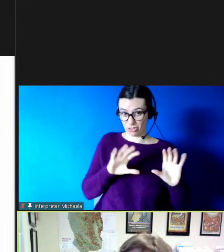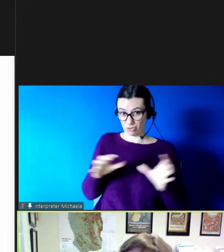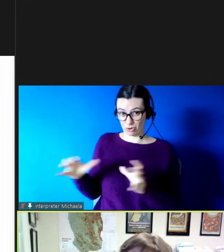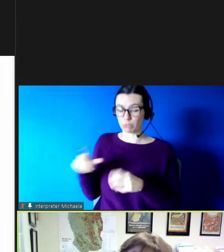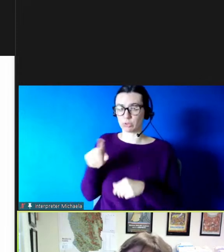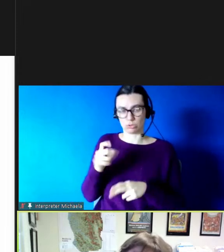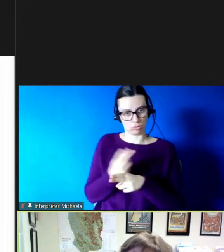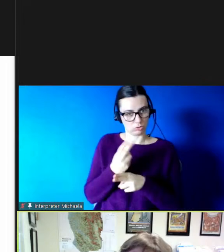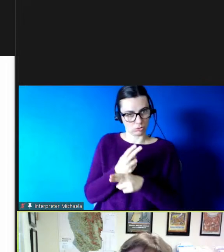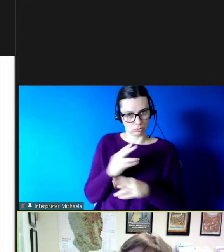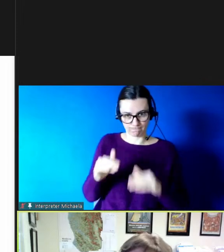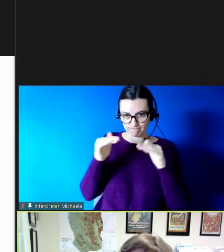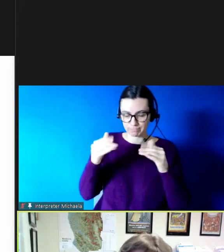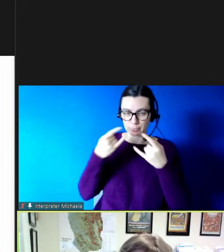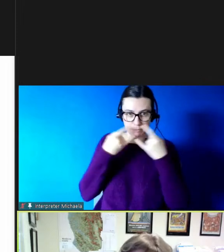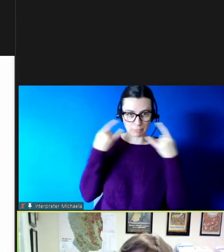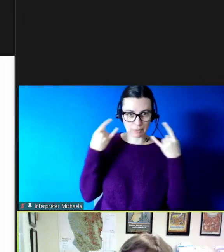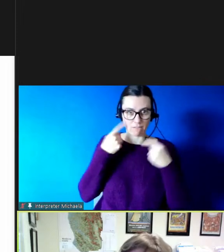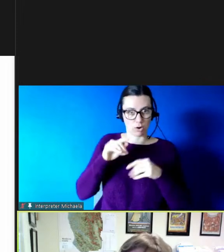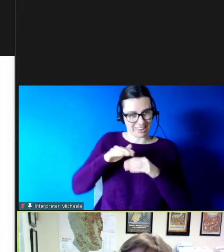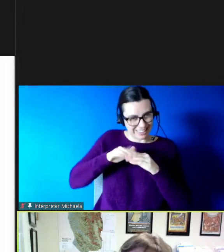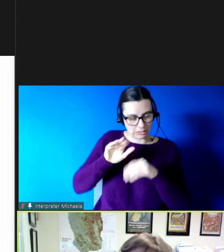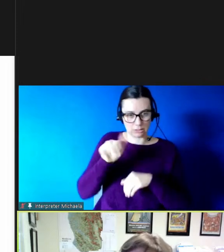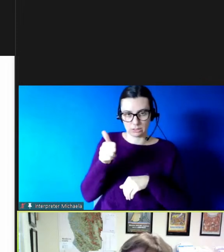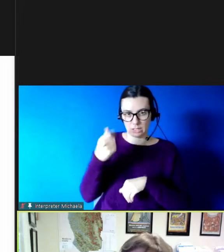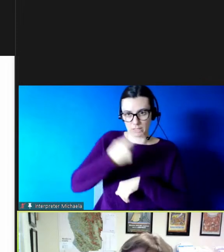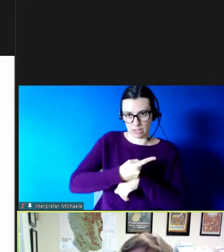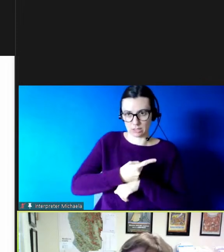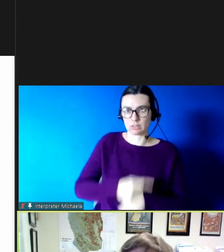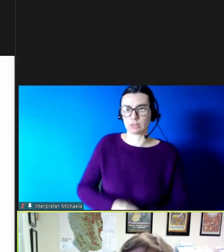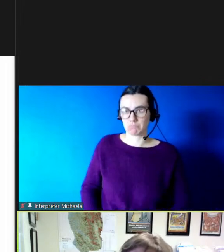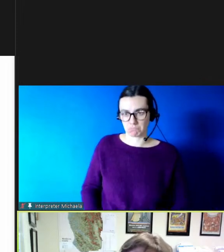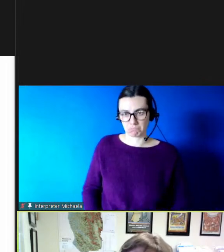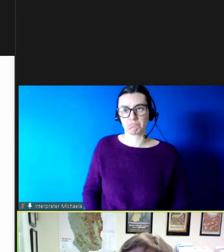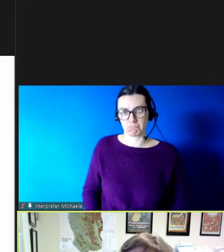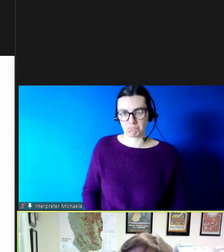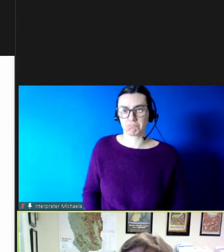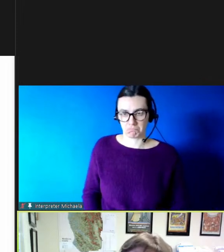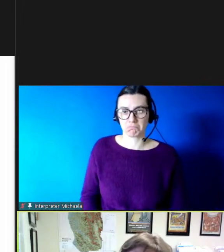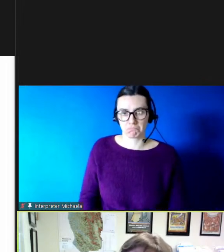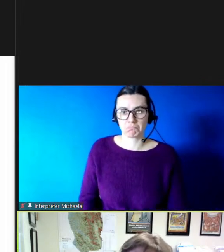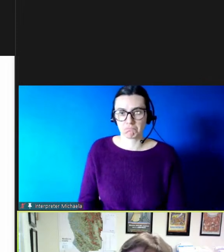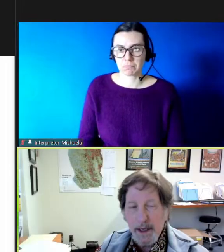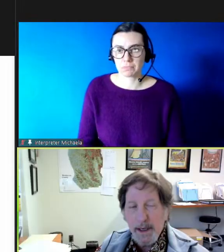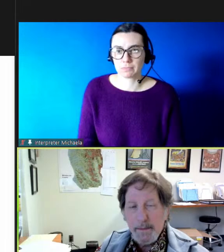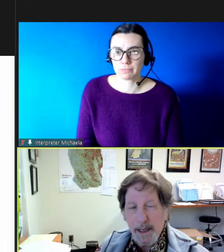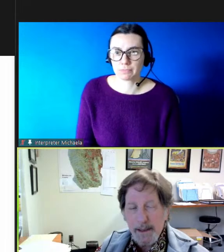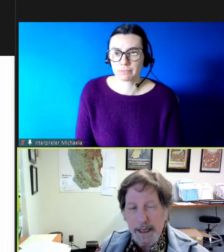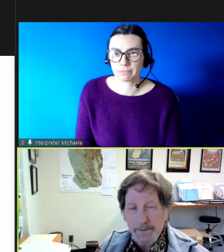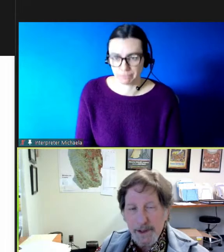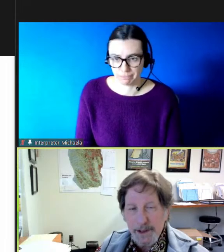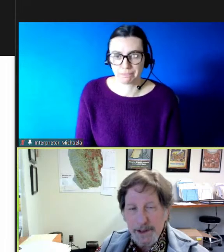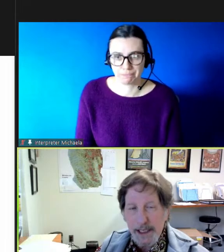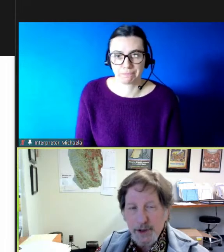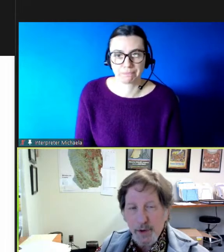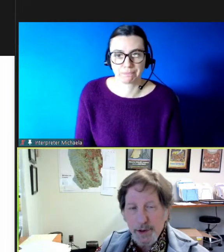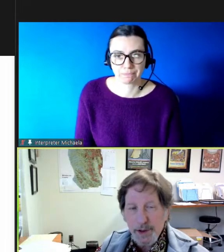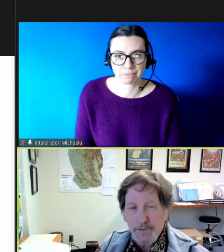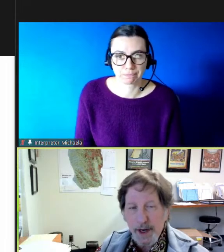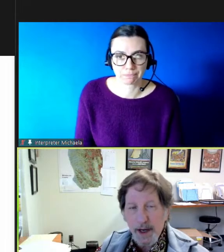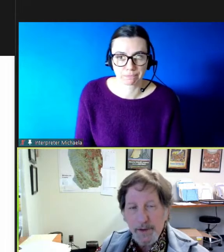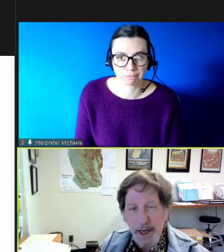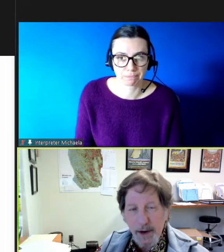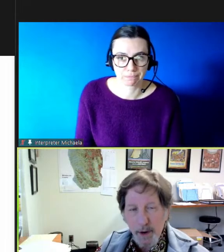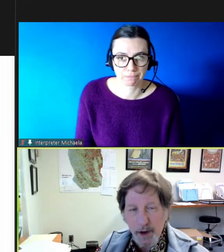high-grade masks for at least 10 days. Isolation and quarantine orders have also been modeled after the state's